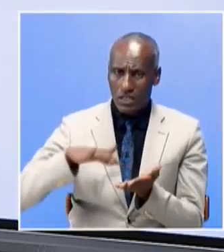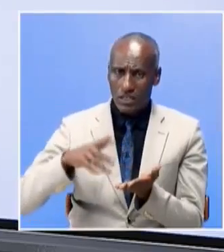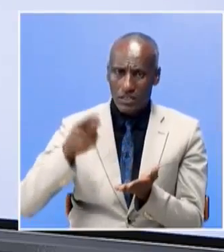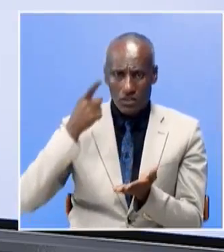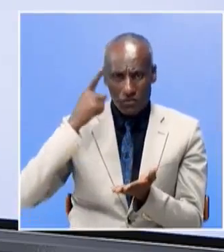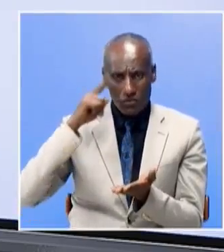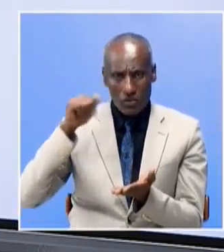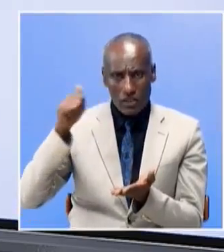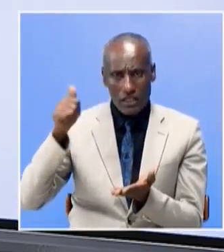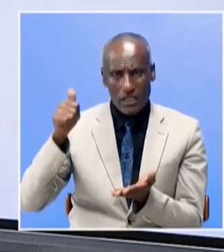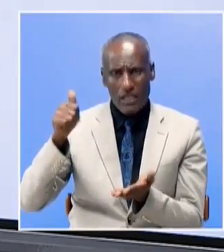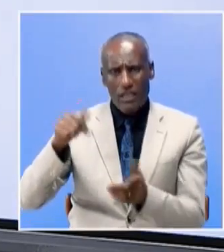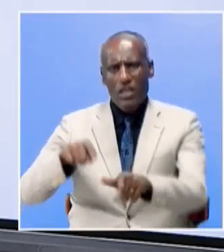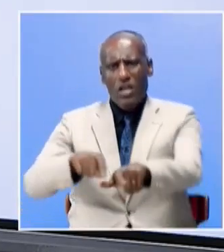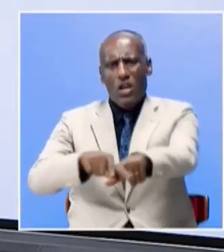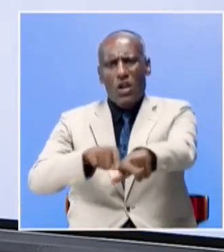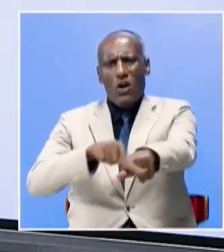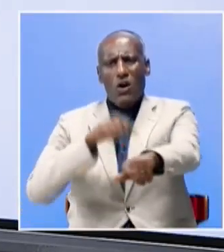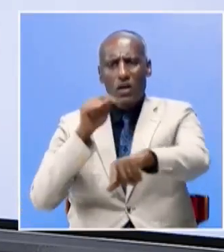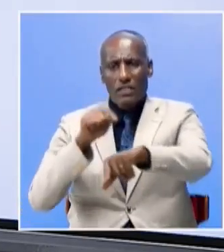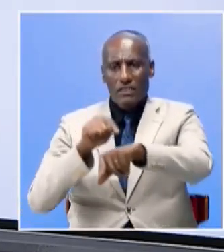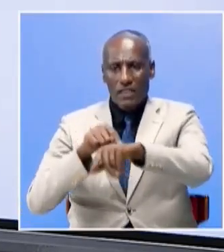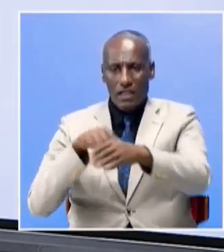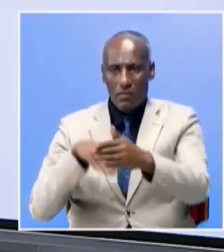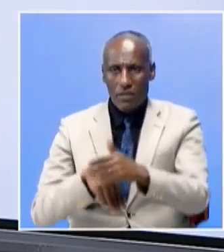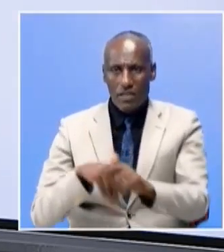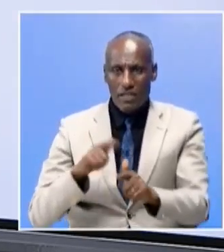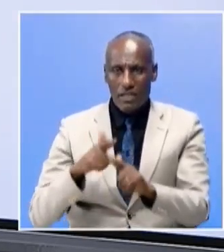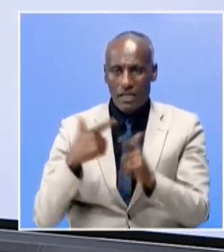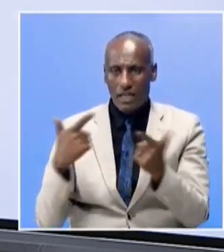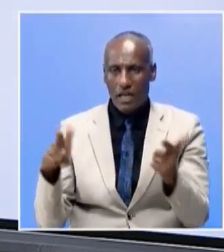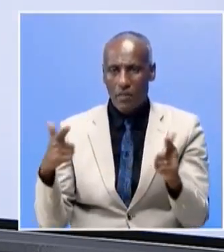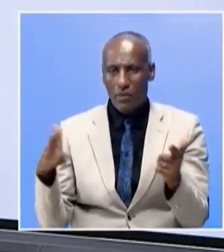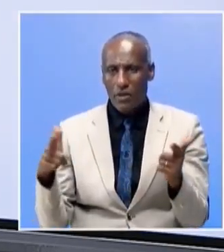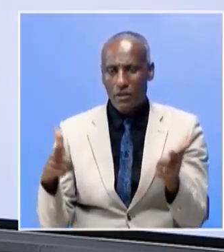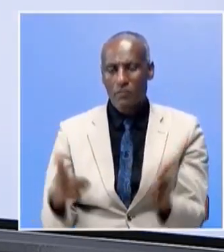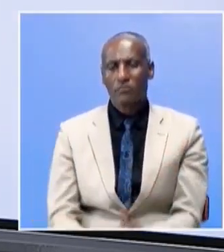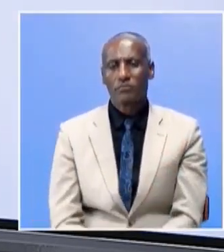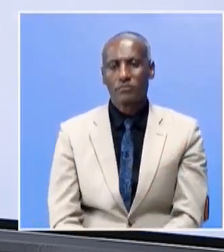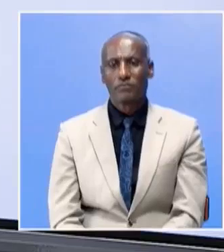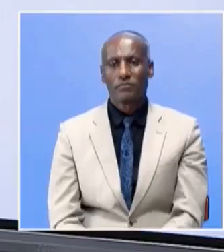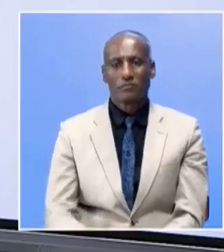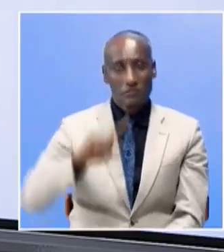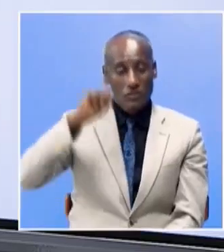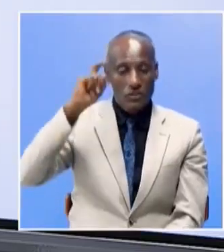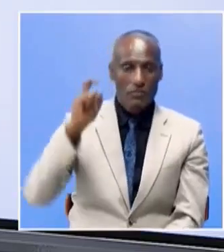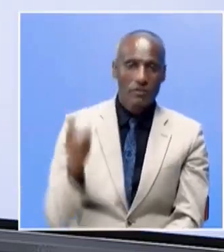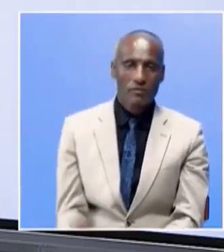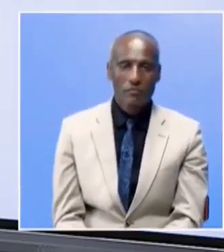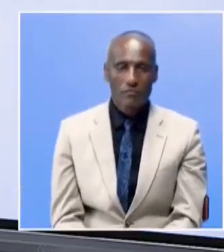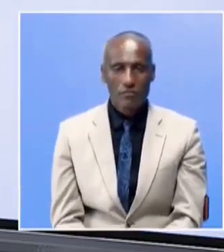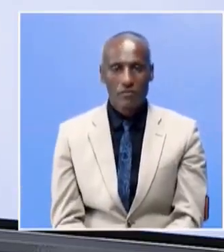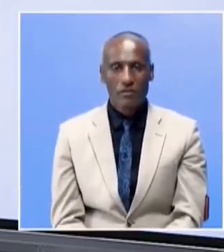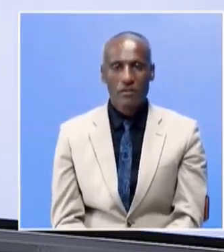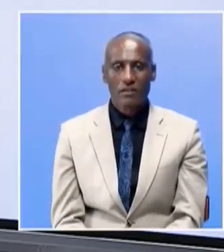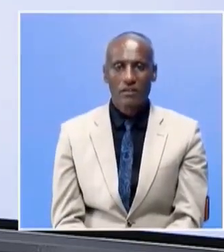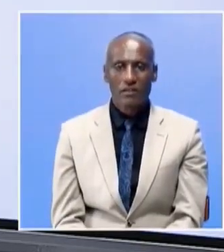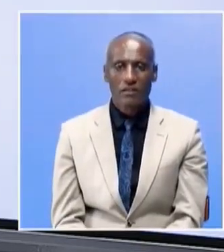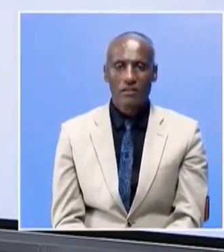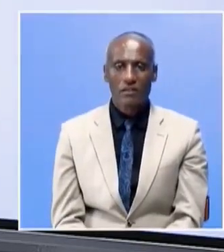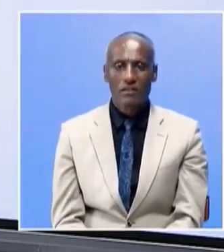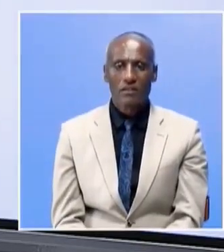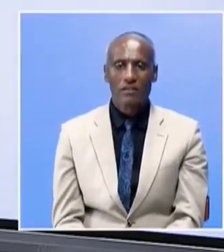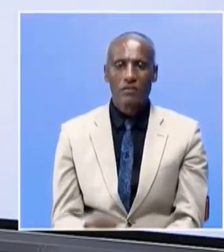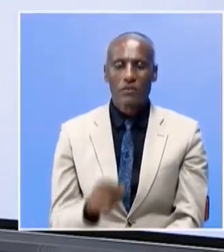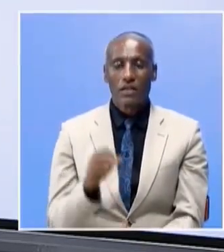for confirmation. You are asking for checkup, to check it. So from this one, we can